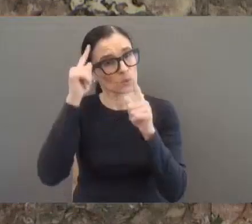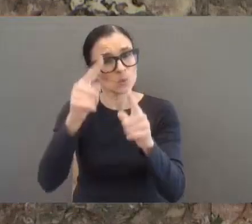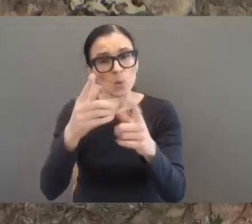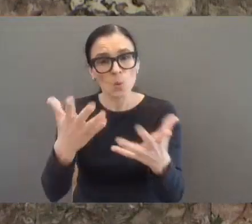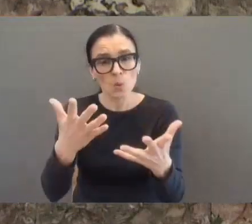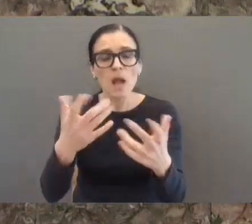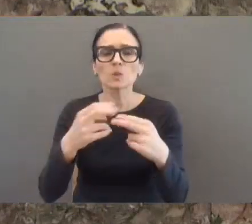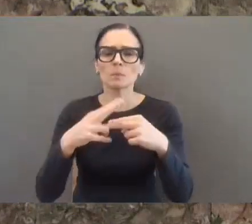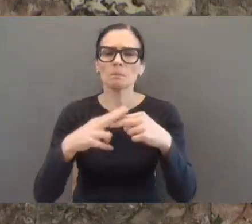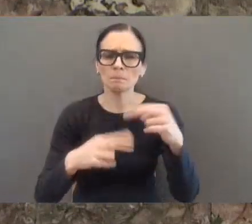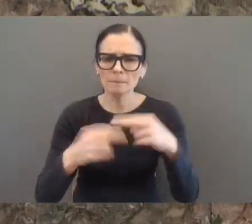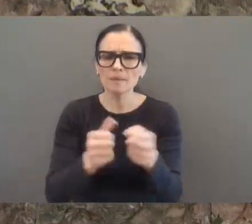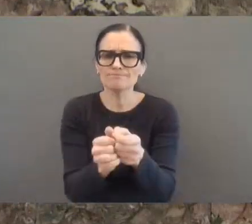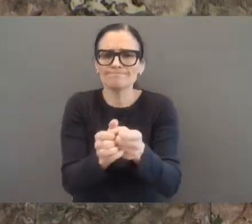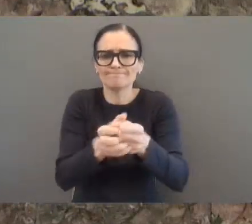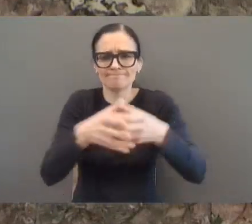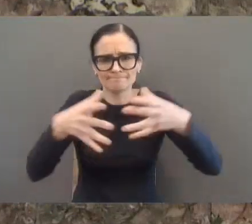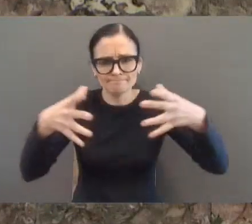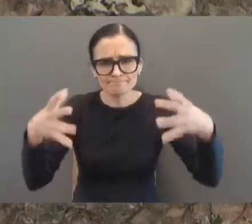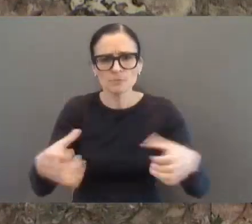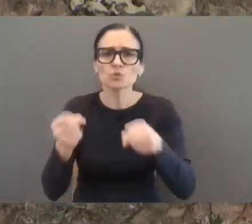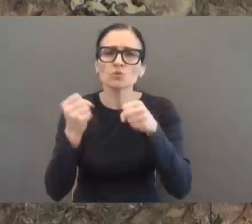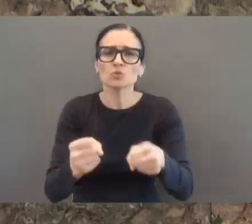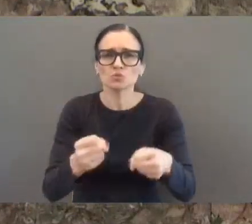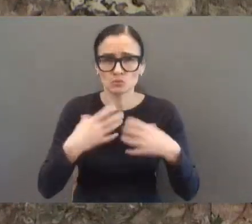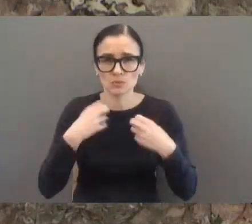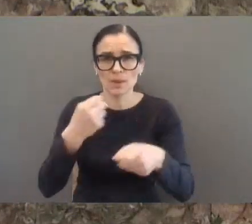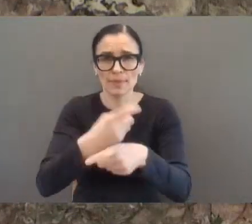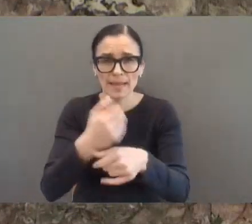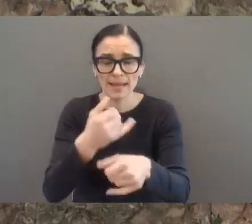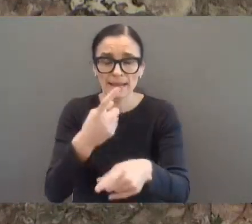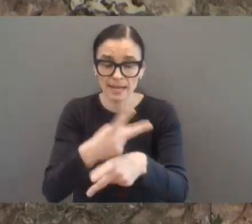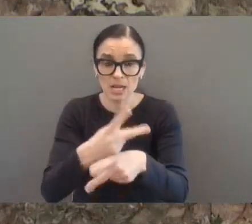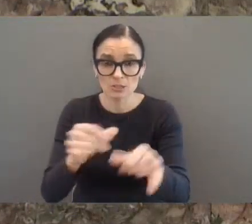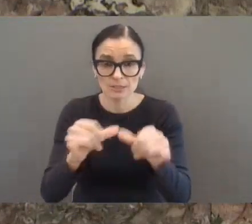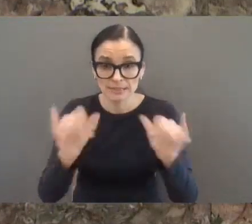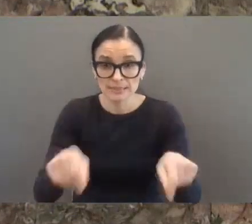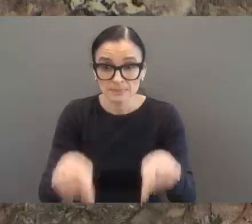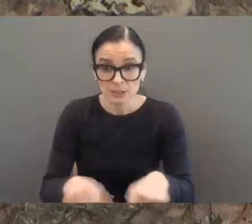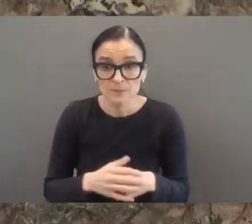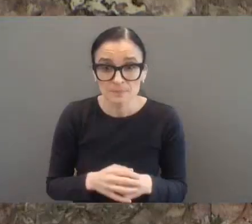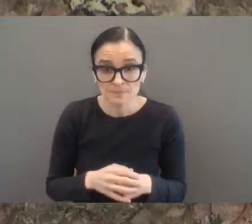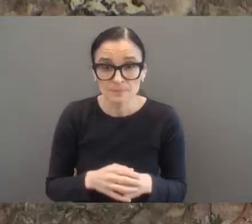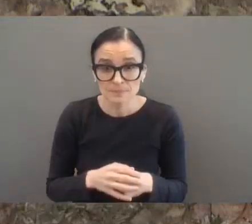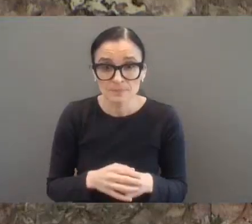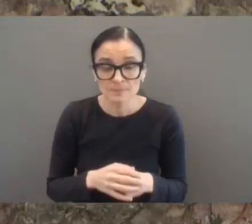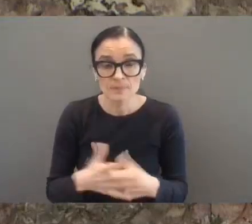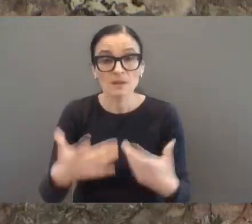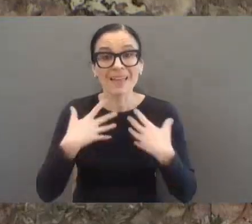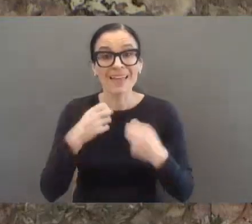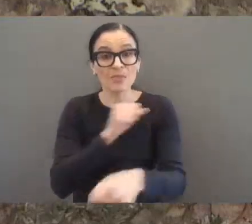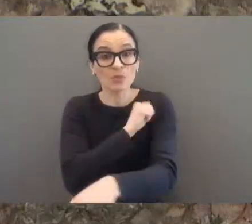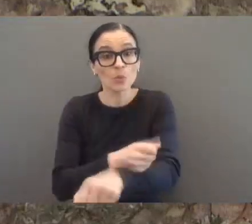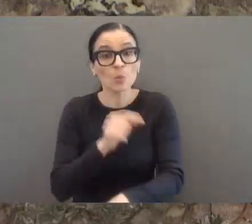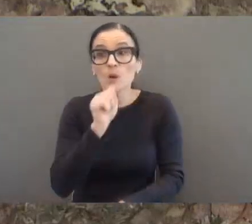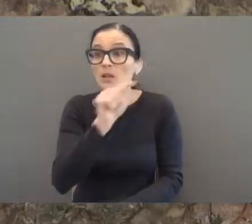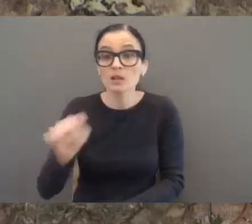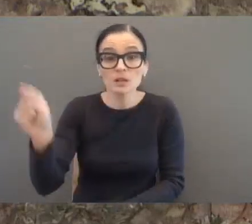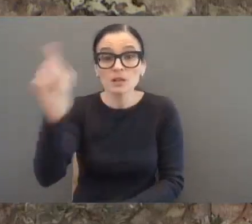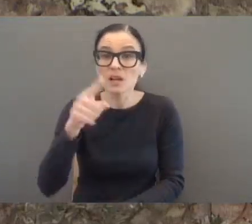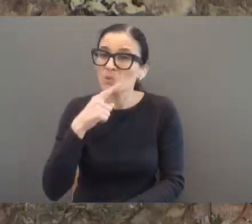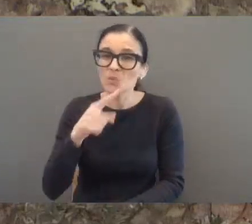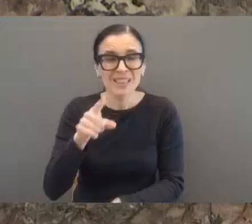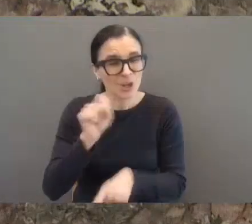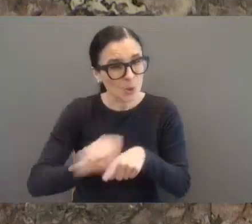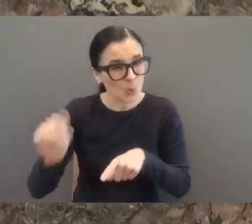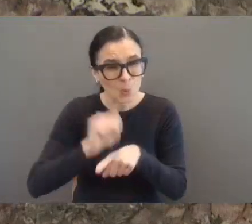these kinds of closures anymore. Health authorities do everything possible they can, working with physicians in the region to